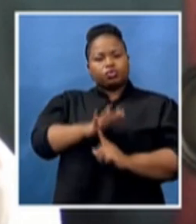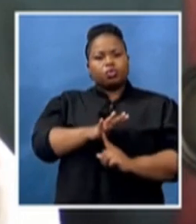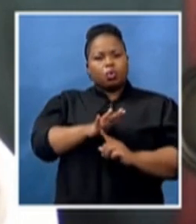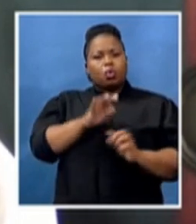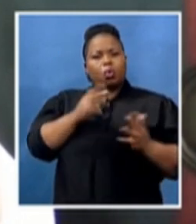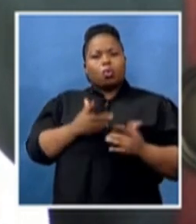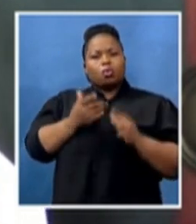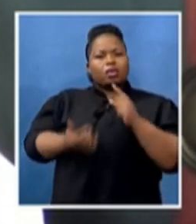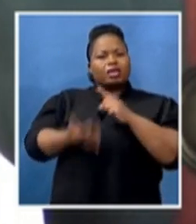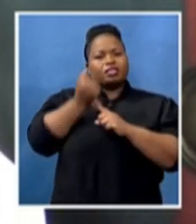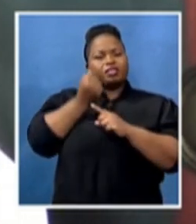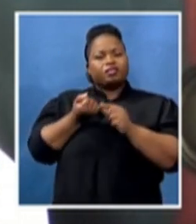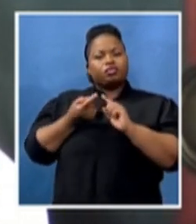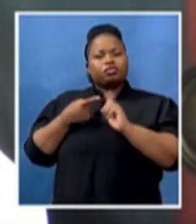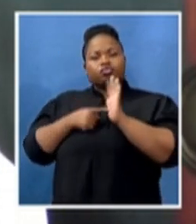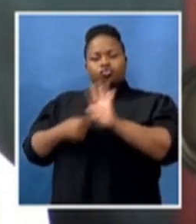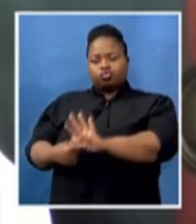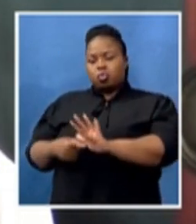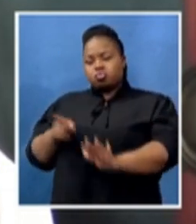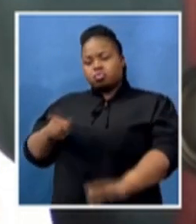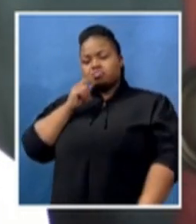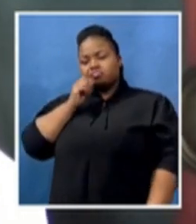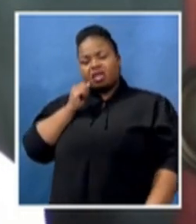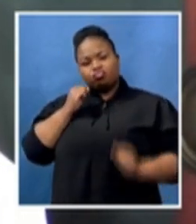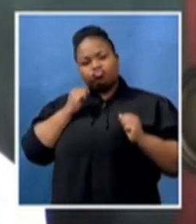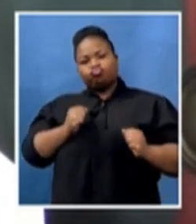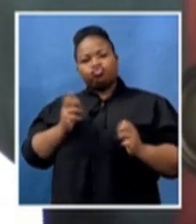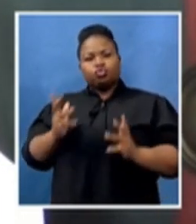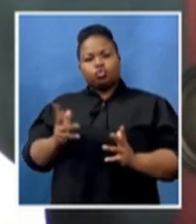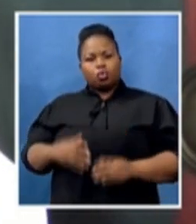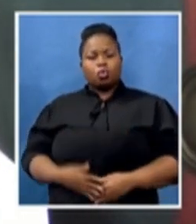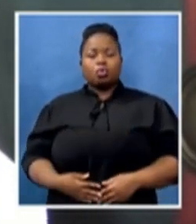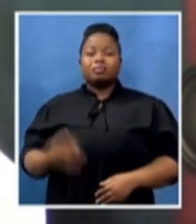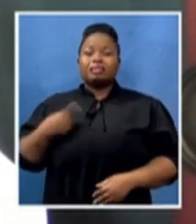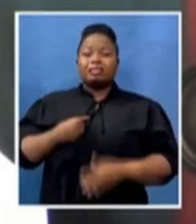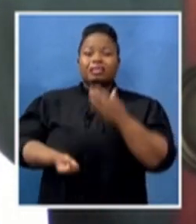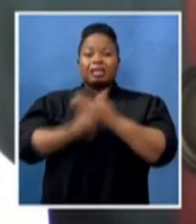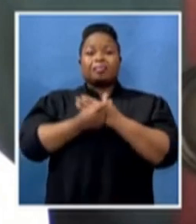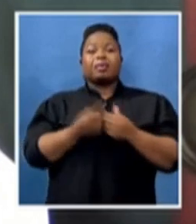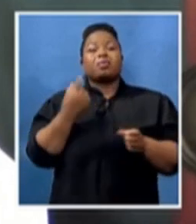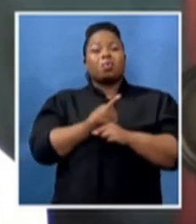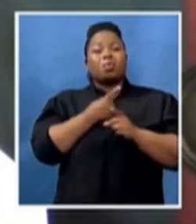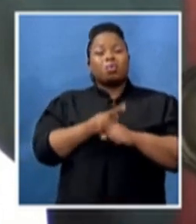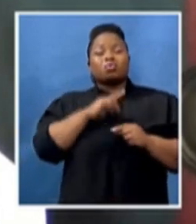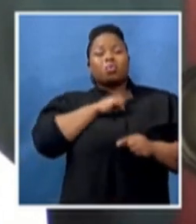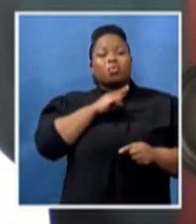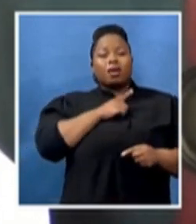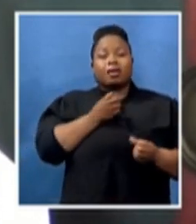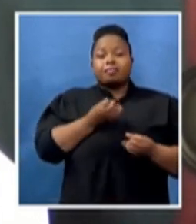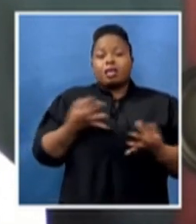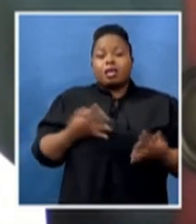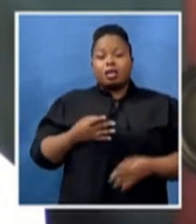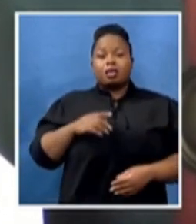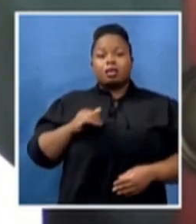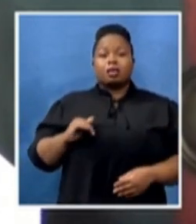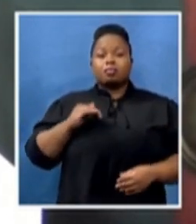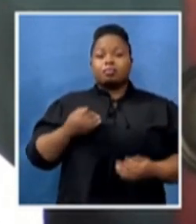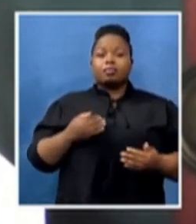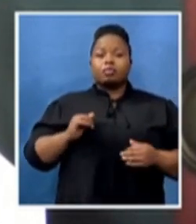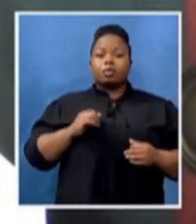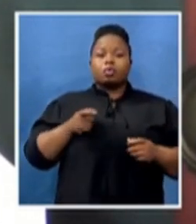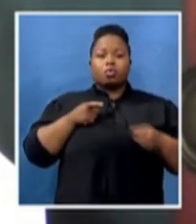manhood. This is manifested in cases where male control of women prevails, where male sexual entitlement